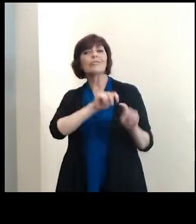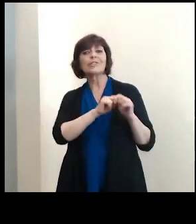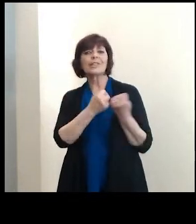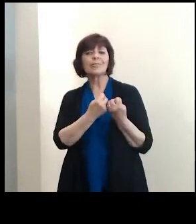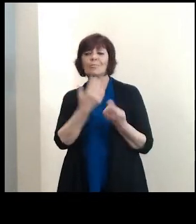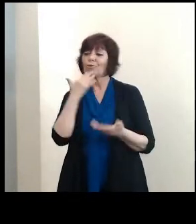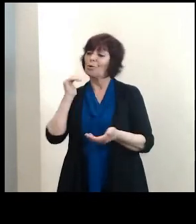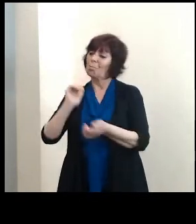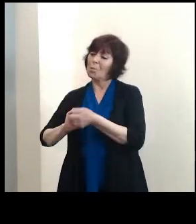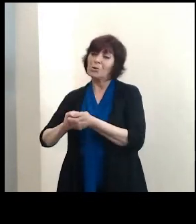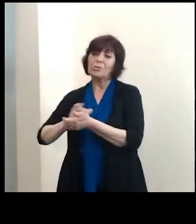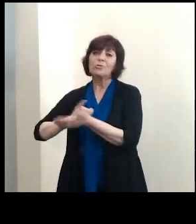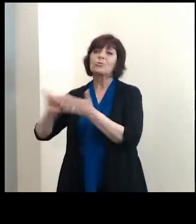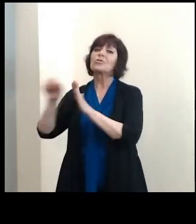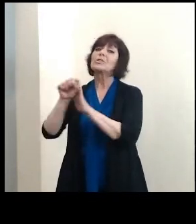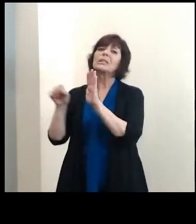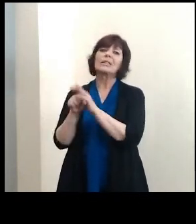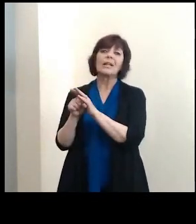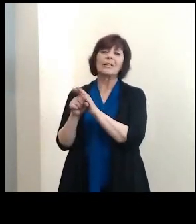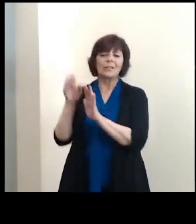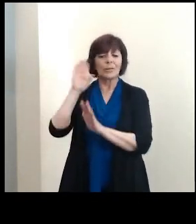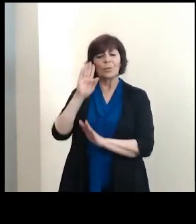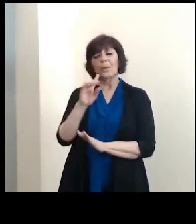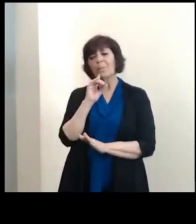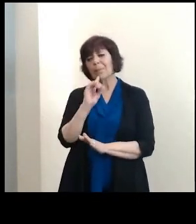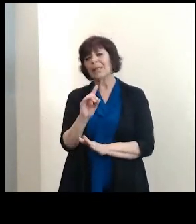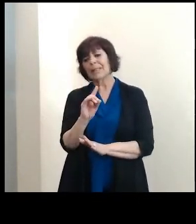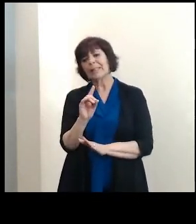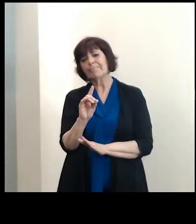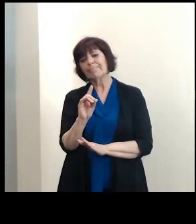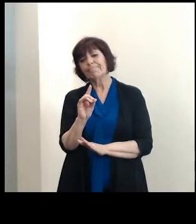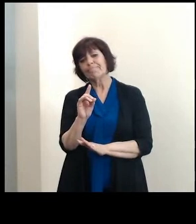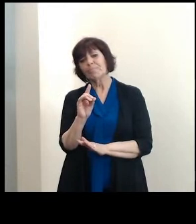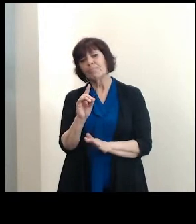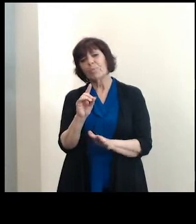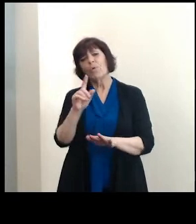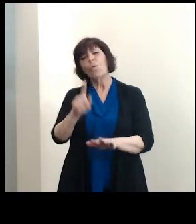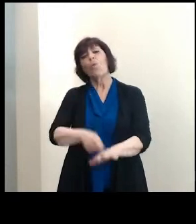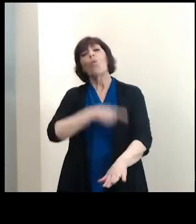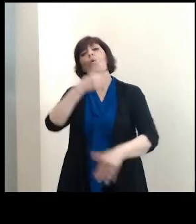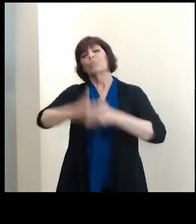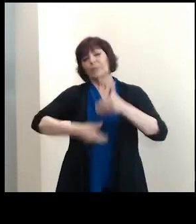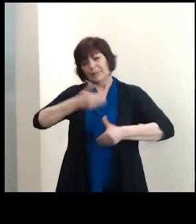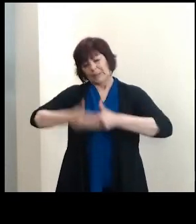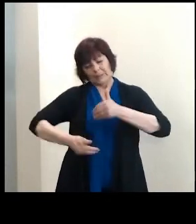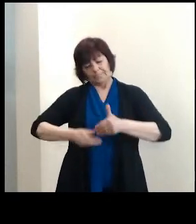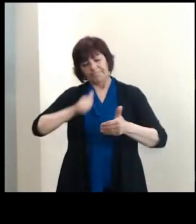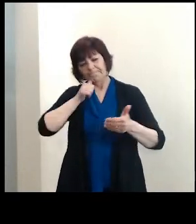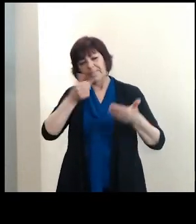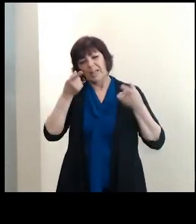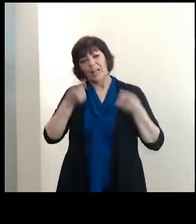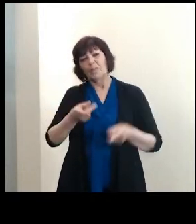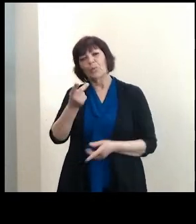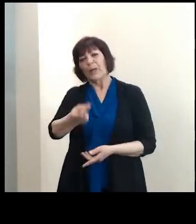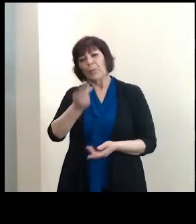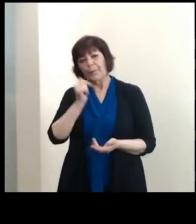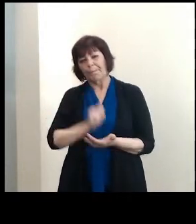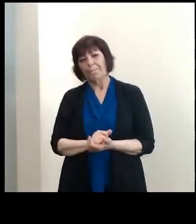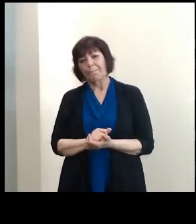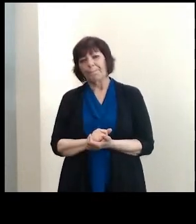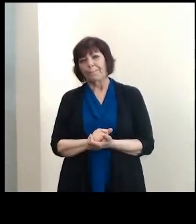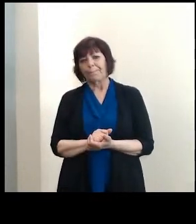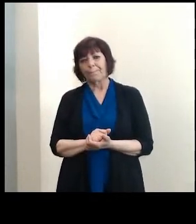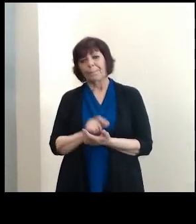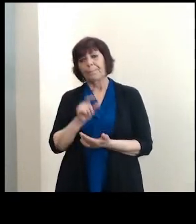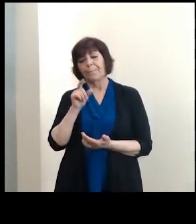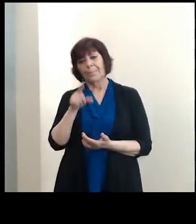in New York State. And it's going to be a long process. It's not going to happen overnight. And as I said, and